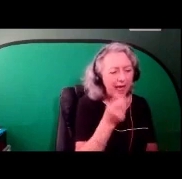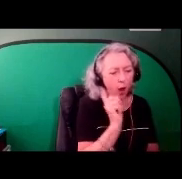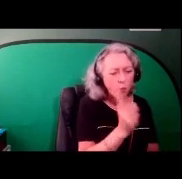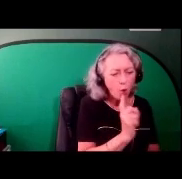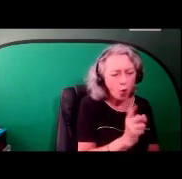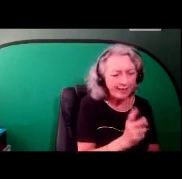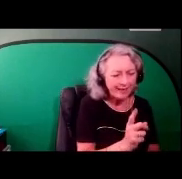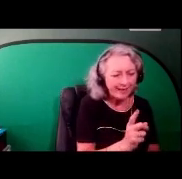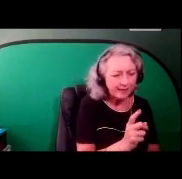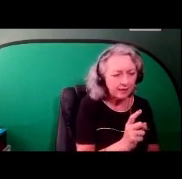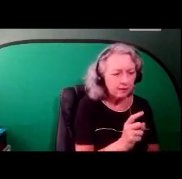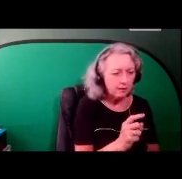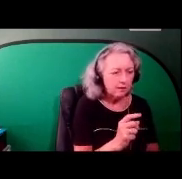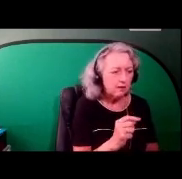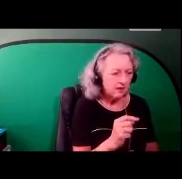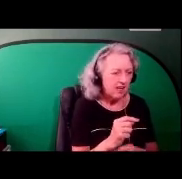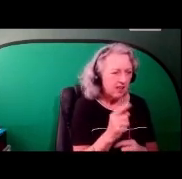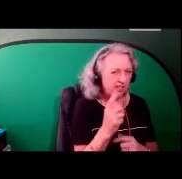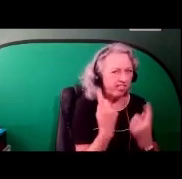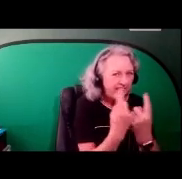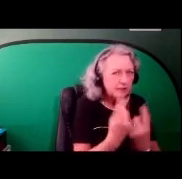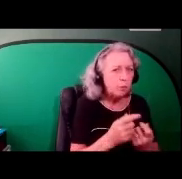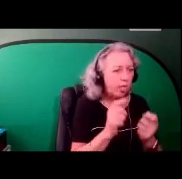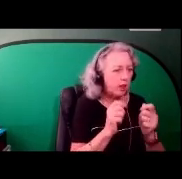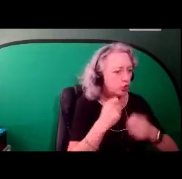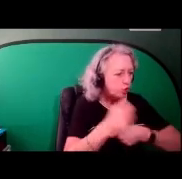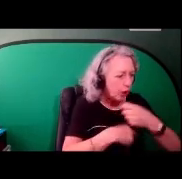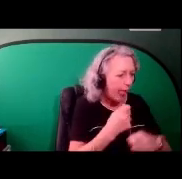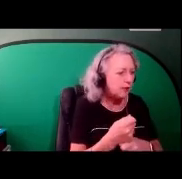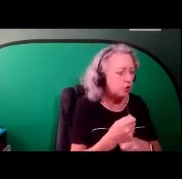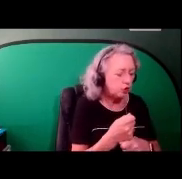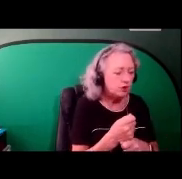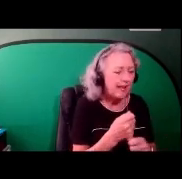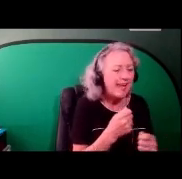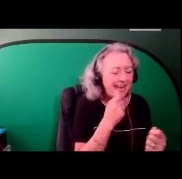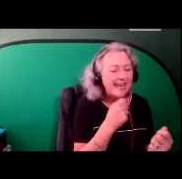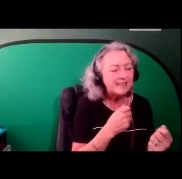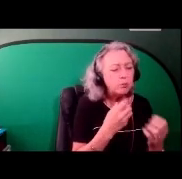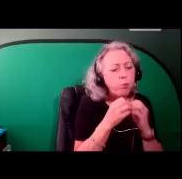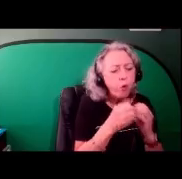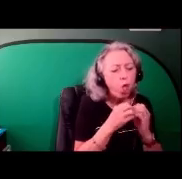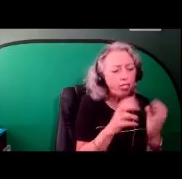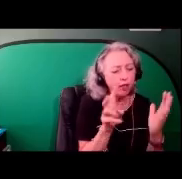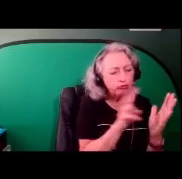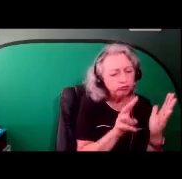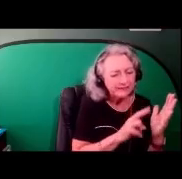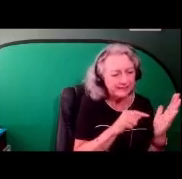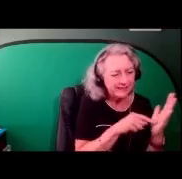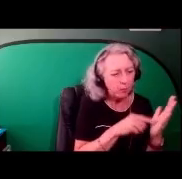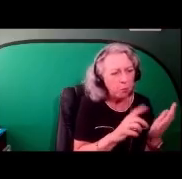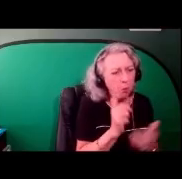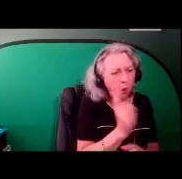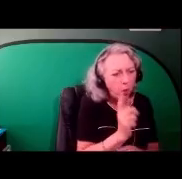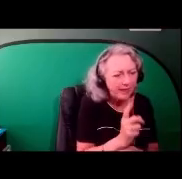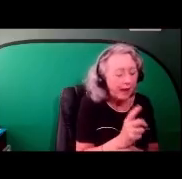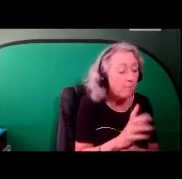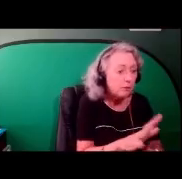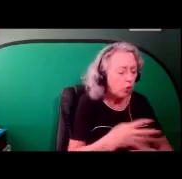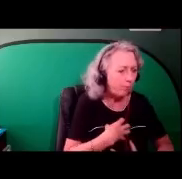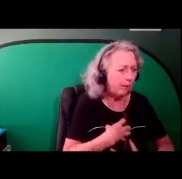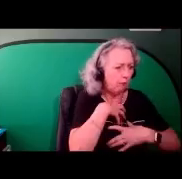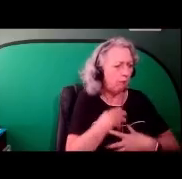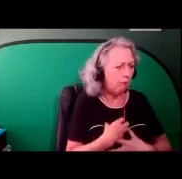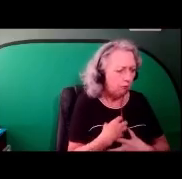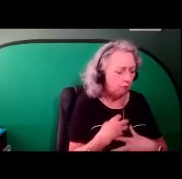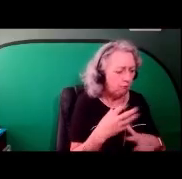that the gestures are going to change. It's worth reading that warning, but don't be alarmed by that